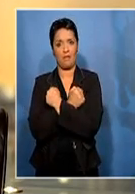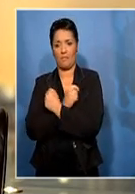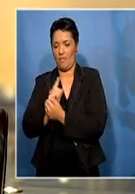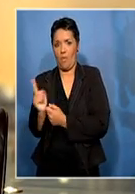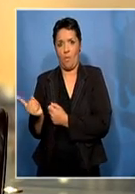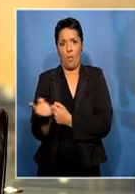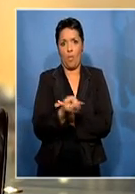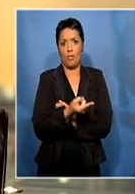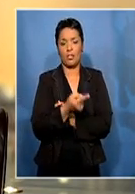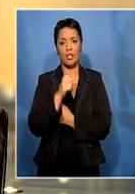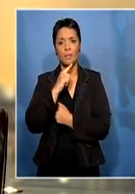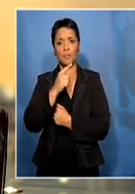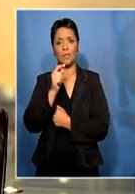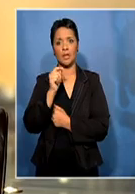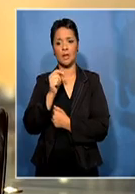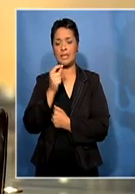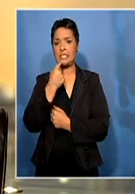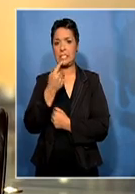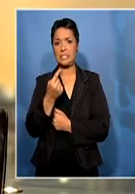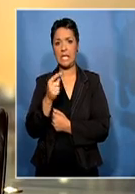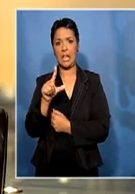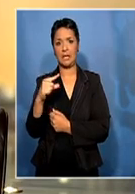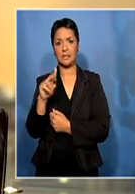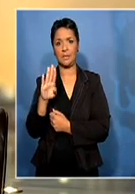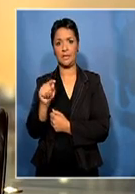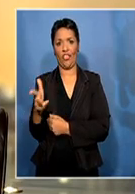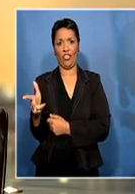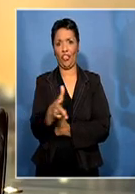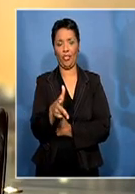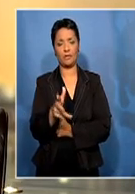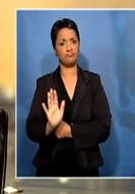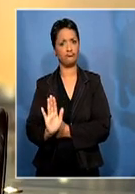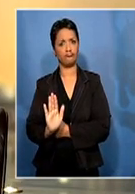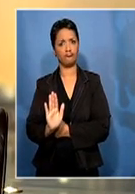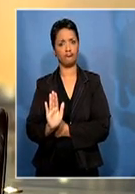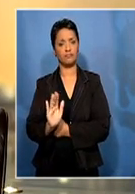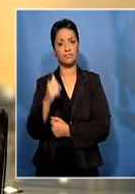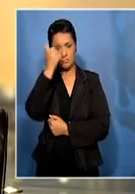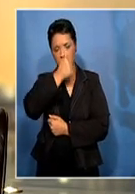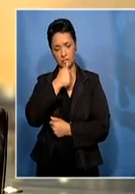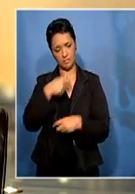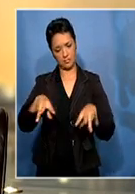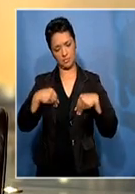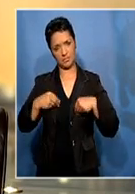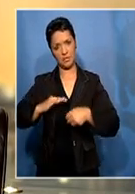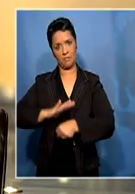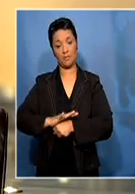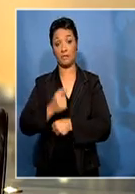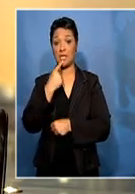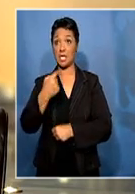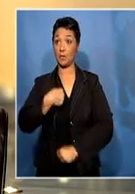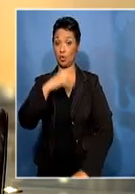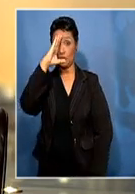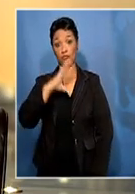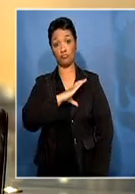doesn't discriminate irrespective of whatever. So if people are going to claim that they are